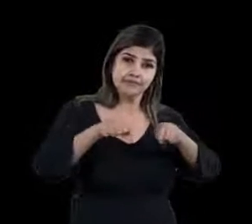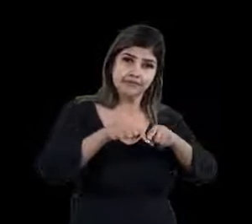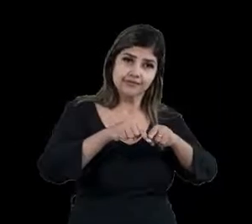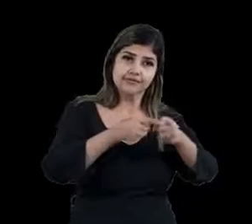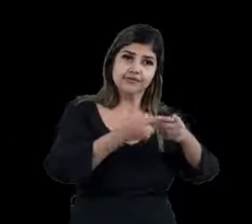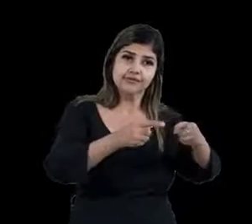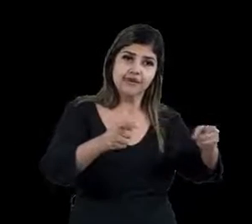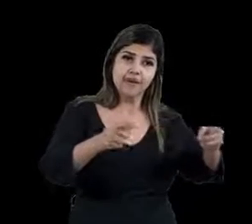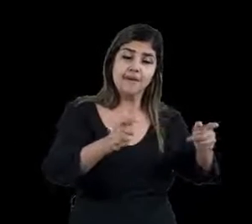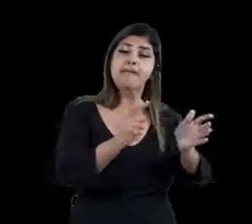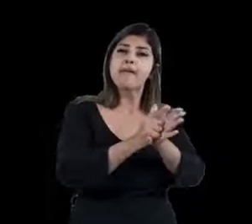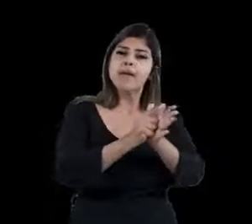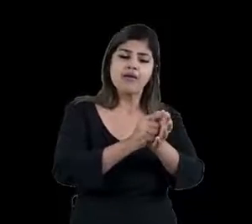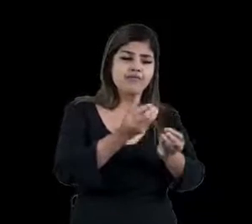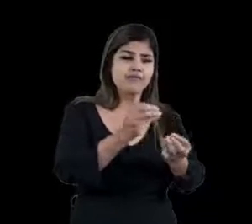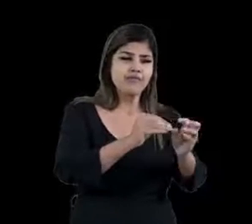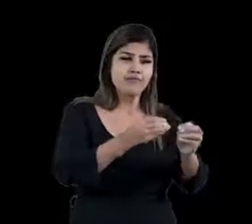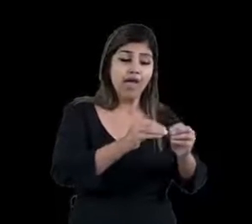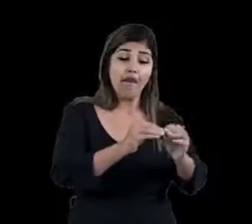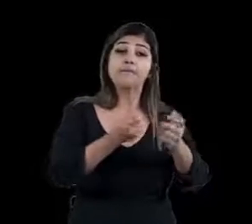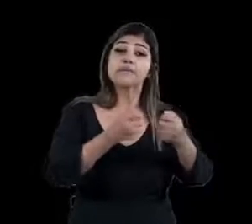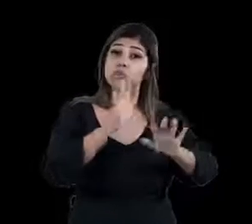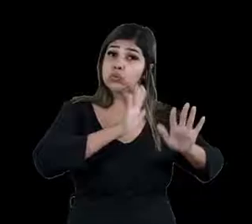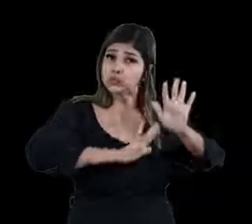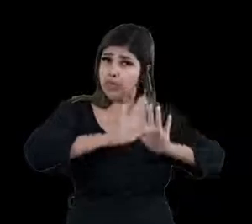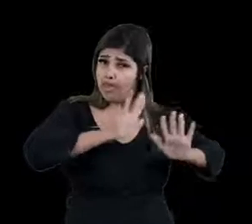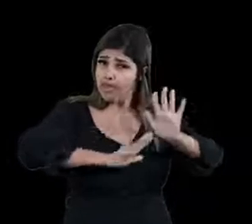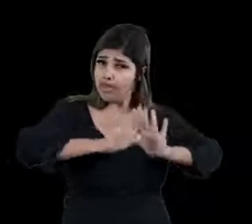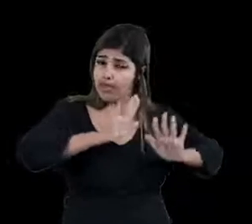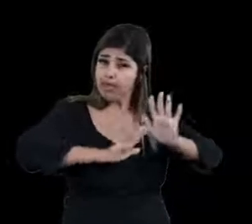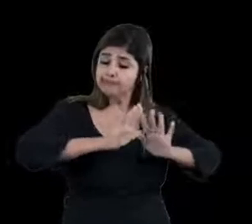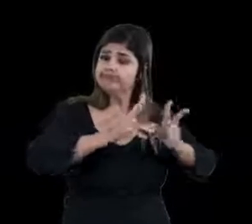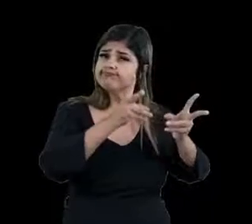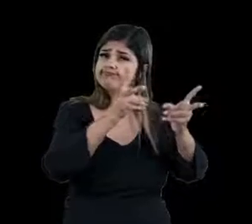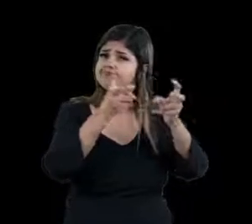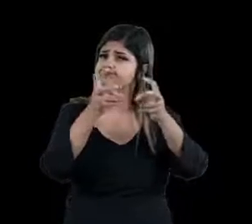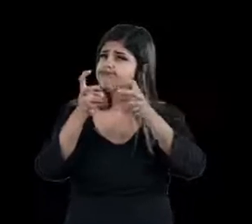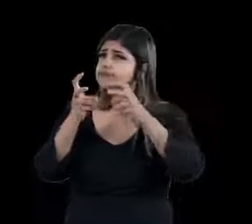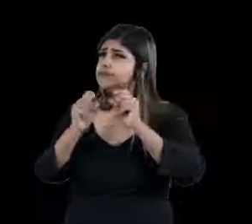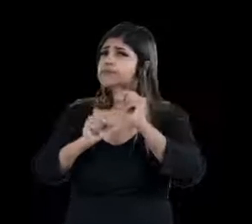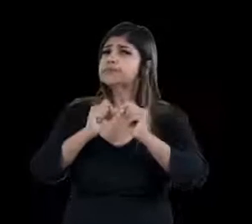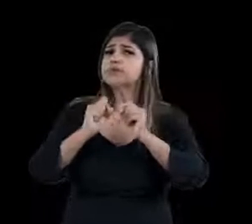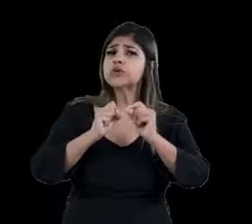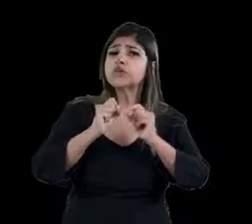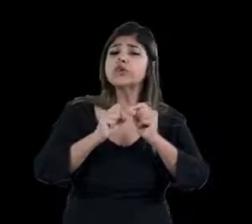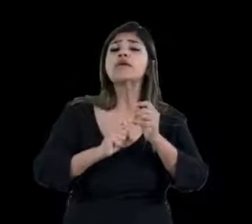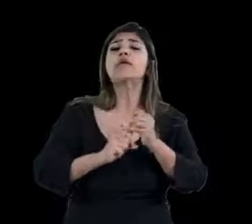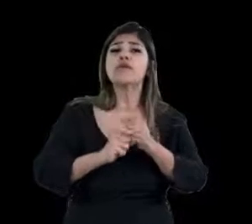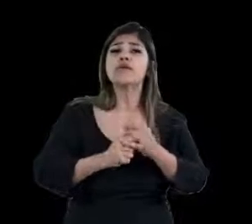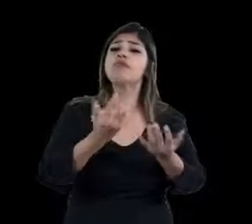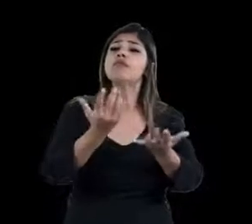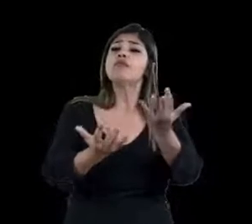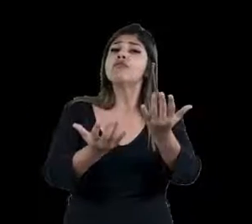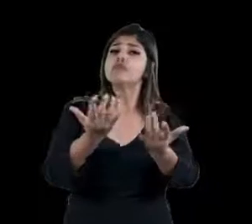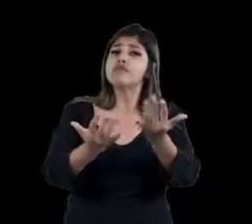once did the barbecue grill experience with paper on fire, and I was really careful at this time. So they could feel